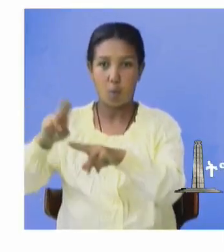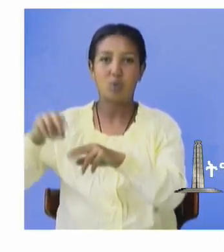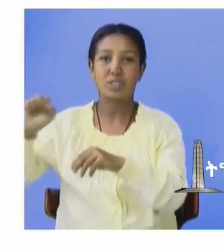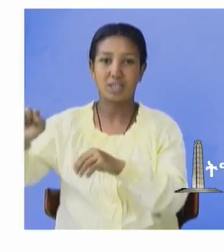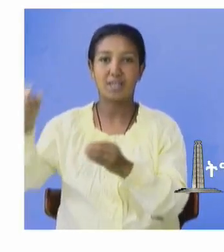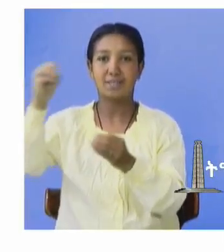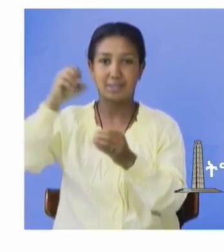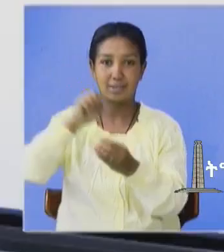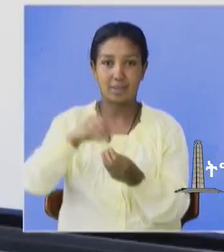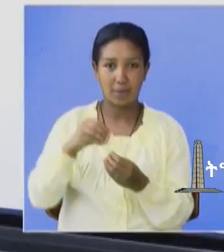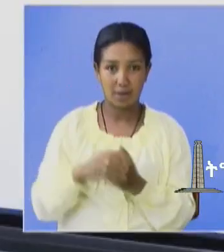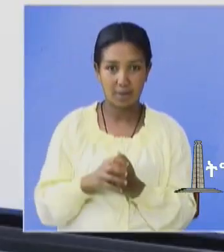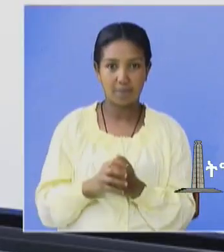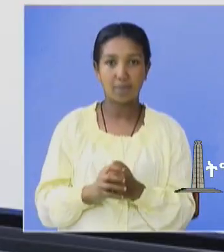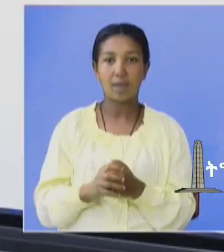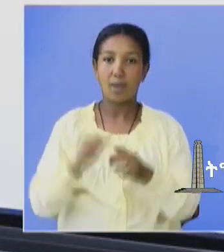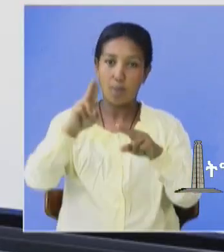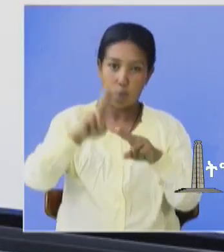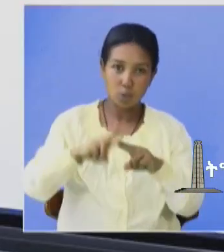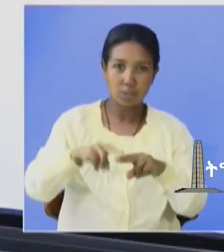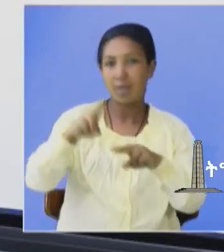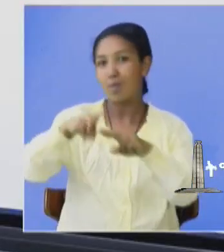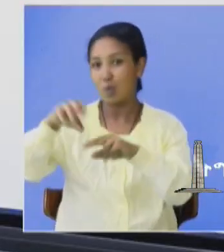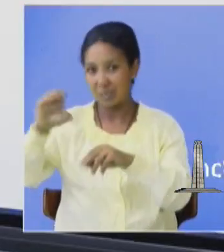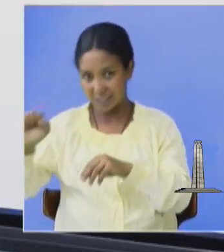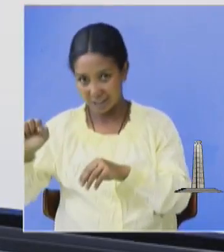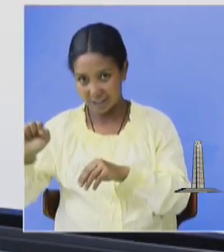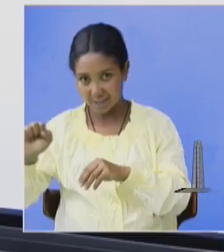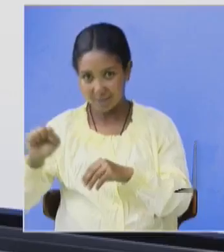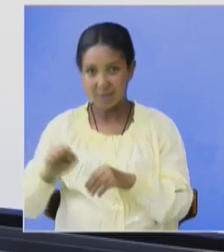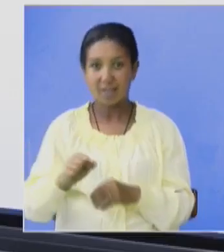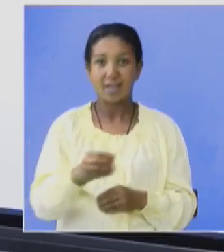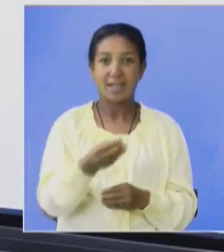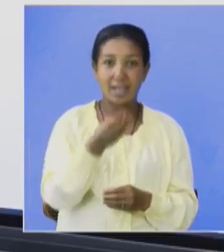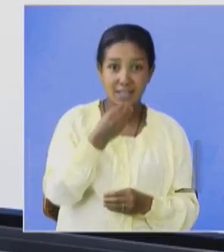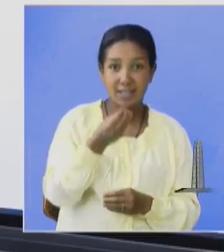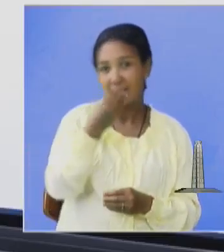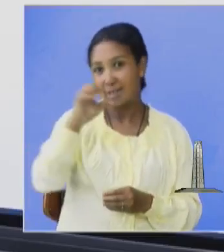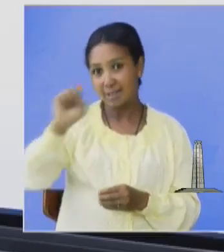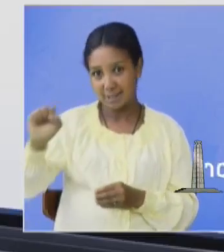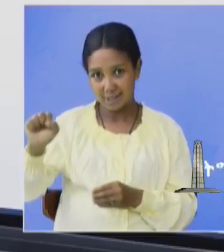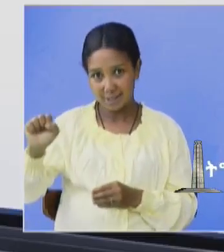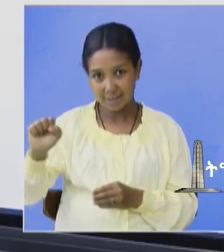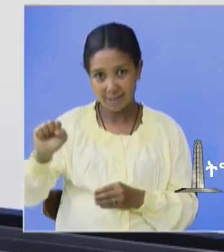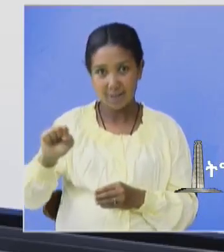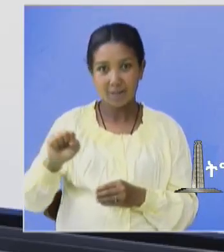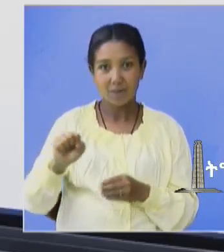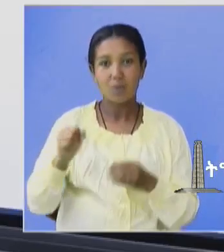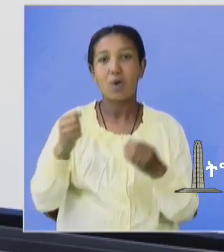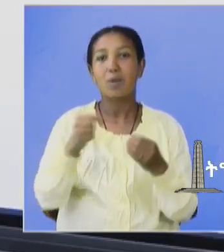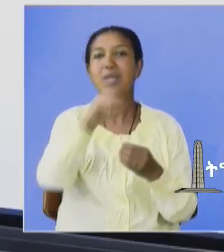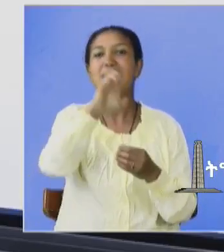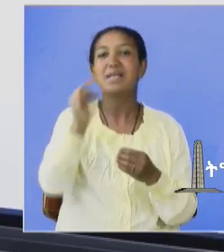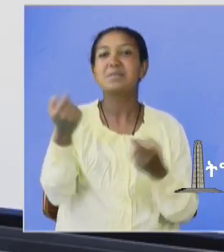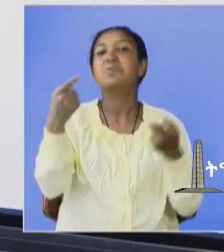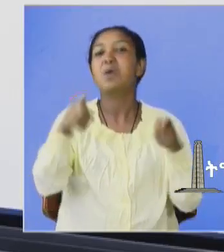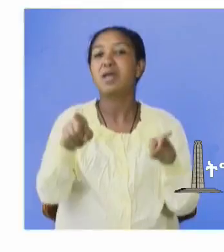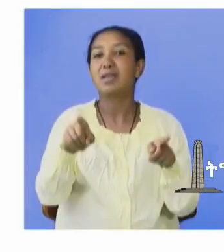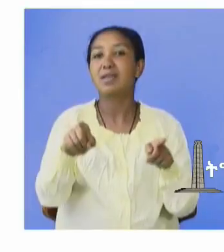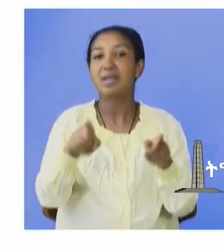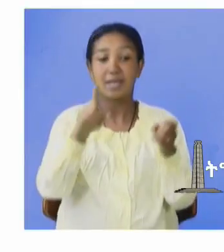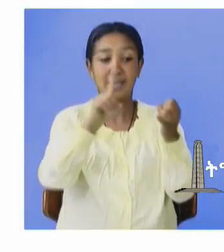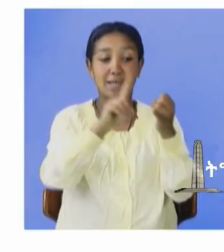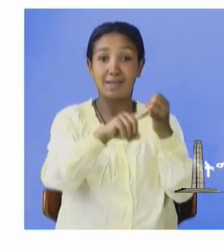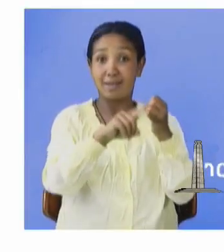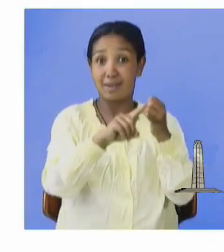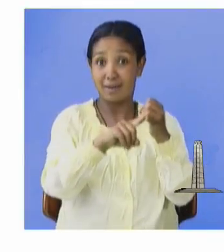Here is the students. Put, puts. Eat, eats. What about es? Ending